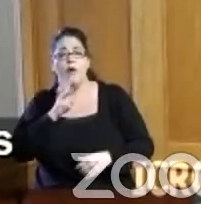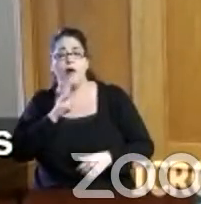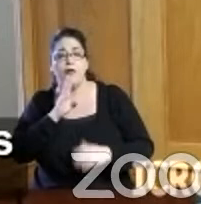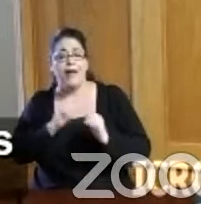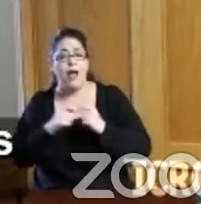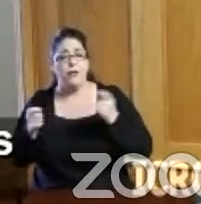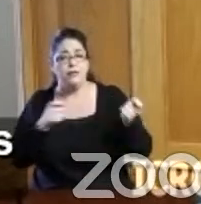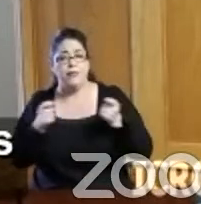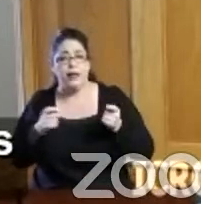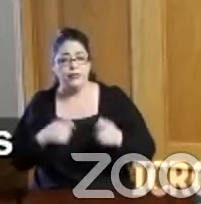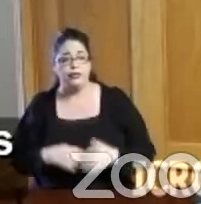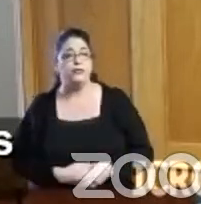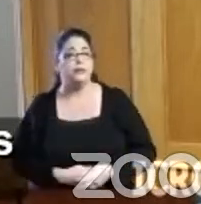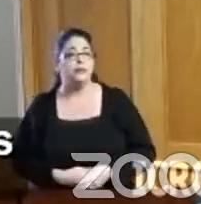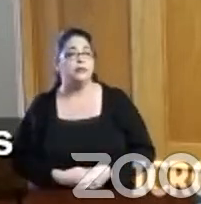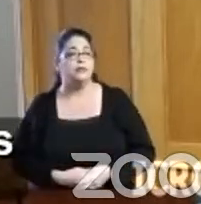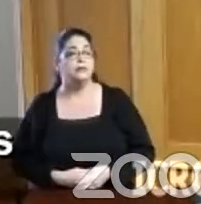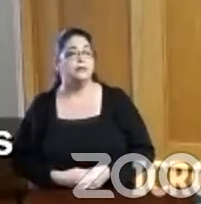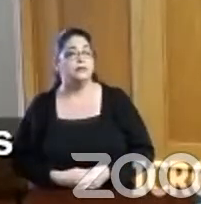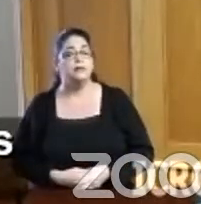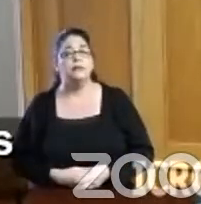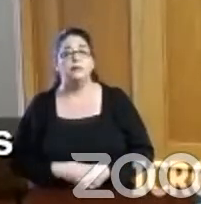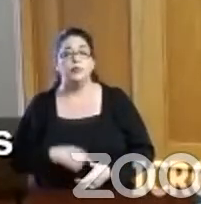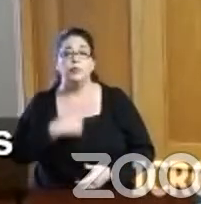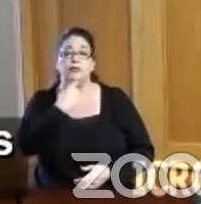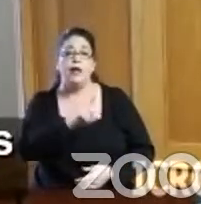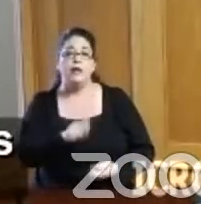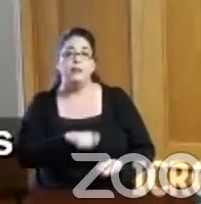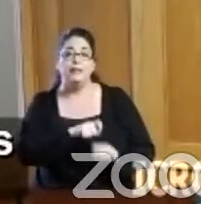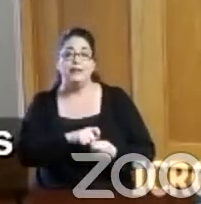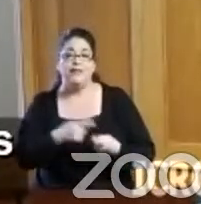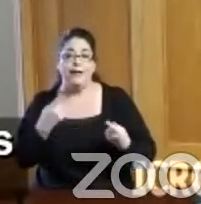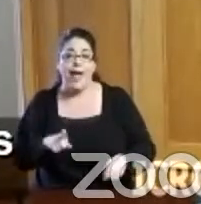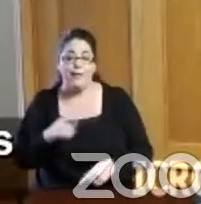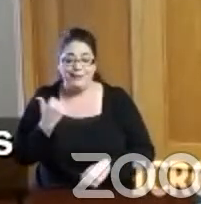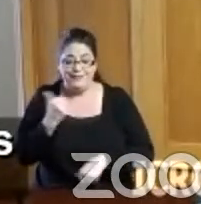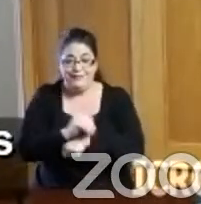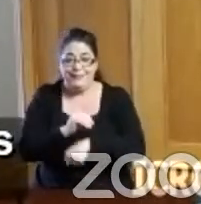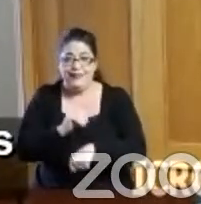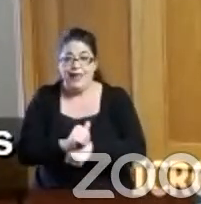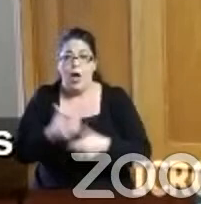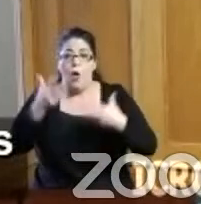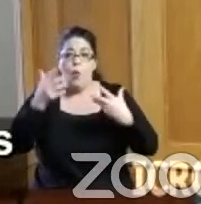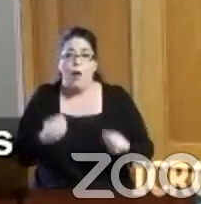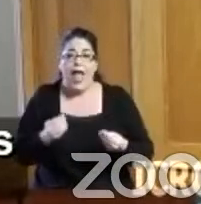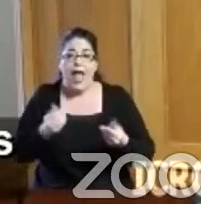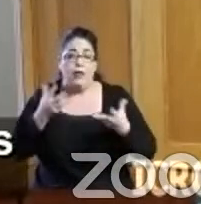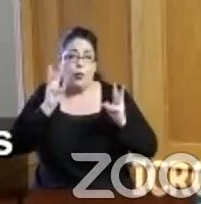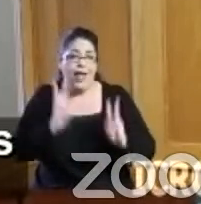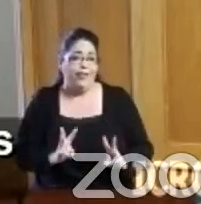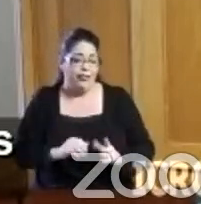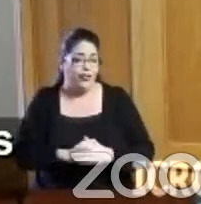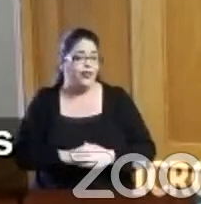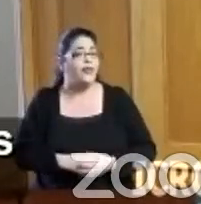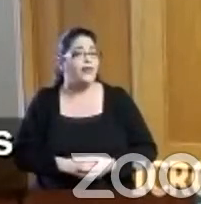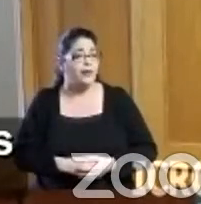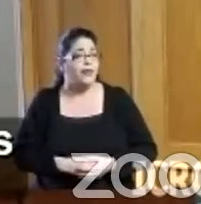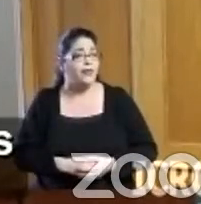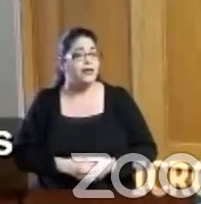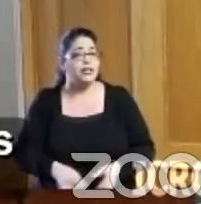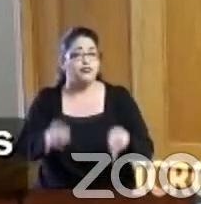so just to give you a snapshot of this particular event, it is an extreme wet weather event in some areas of the